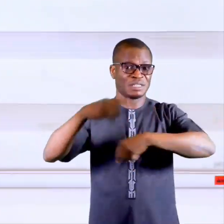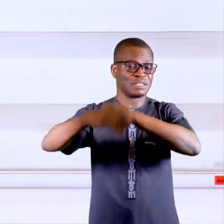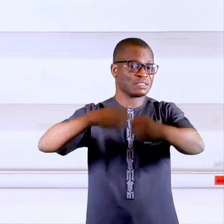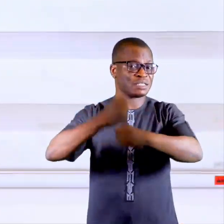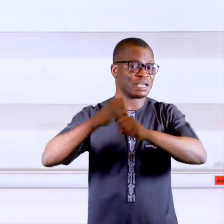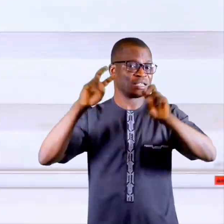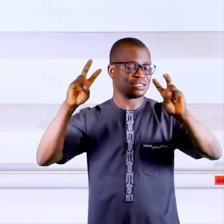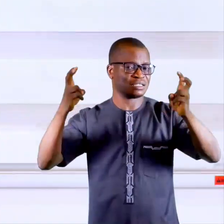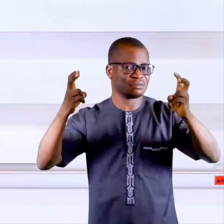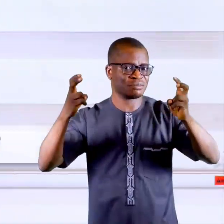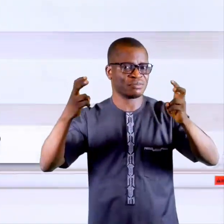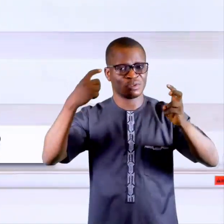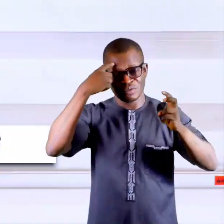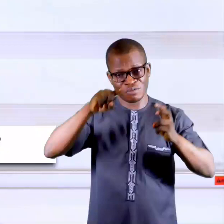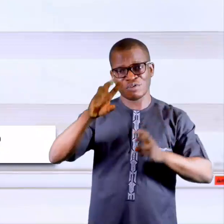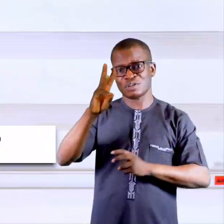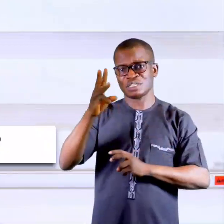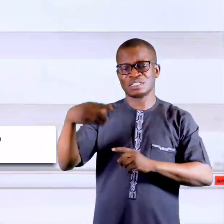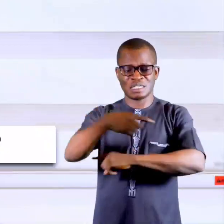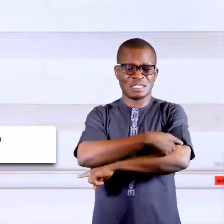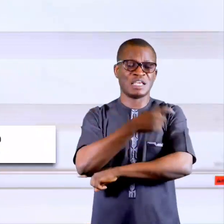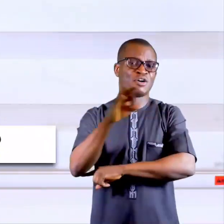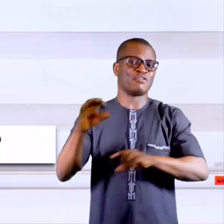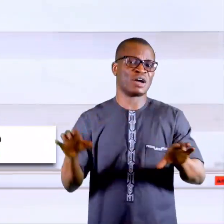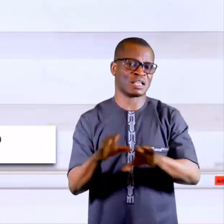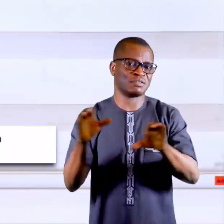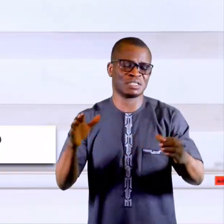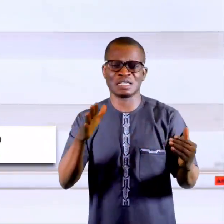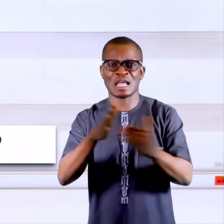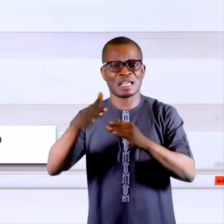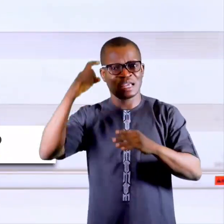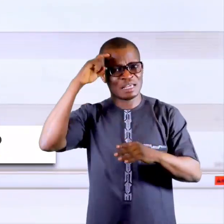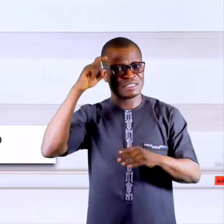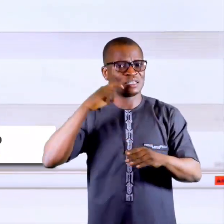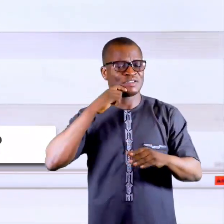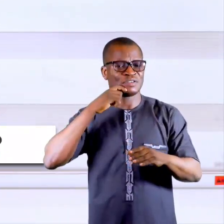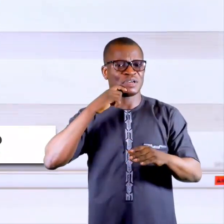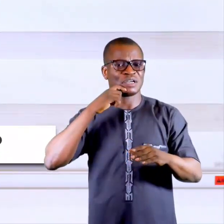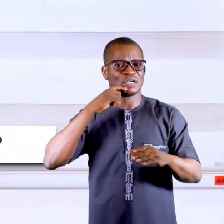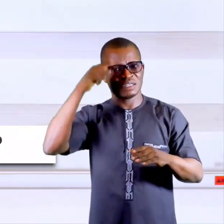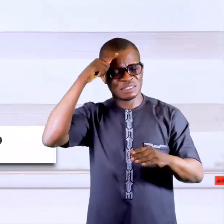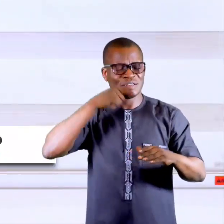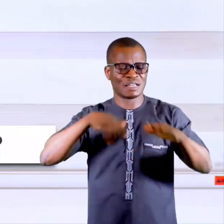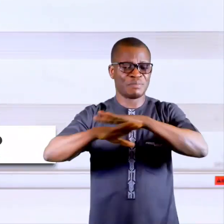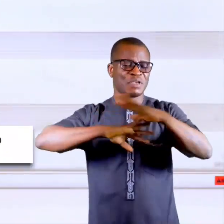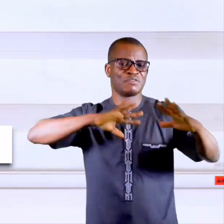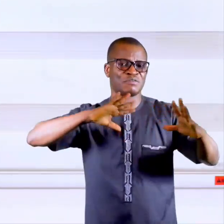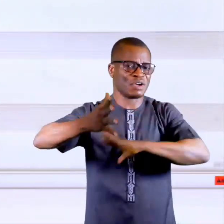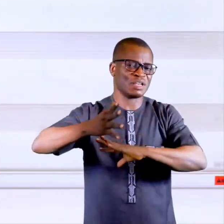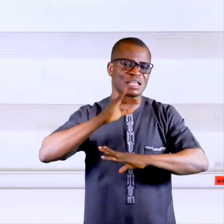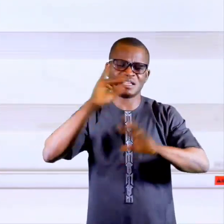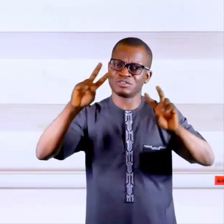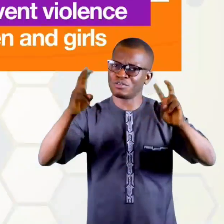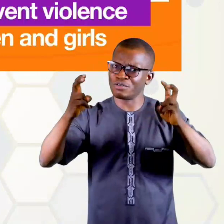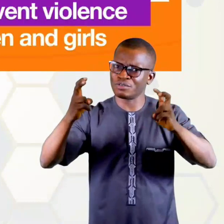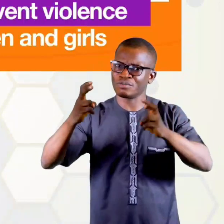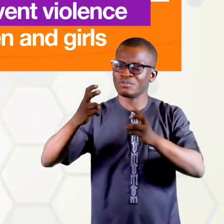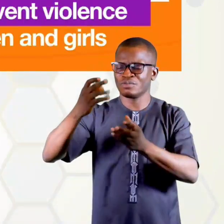This year's theme for the 16 Days of Activism Against Sexual and Gender-Based Violence is